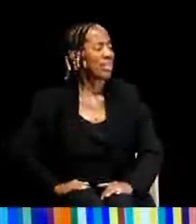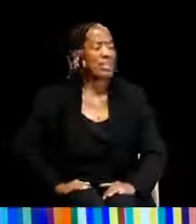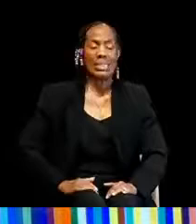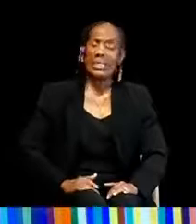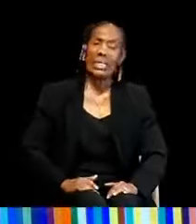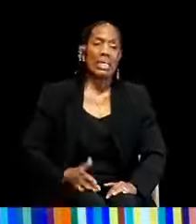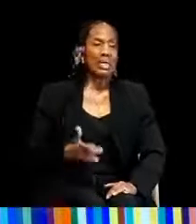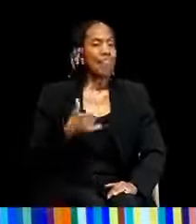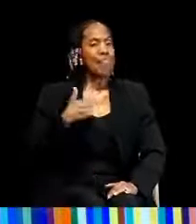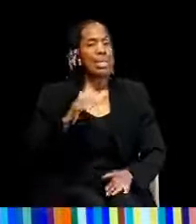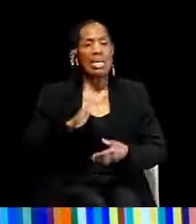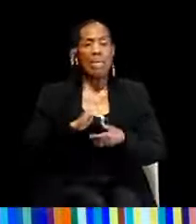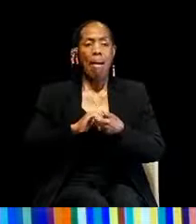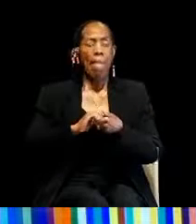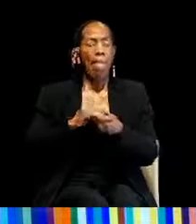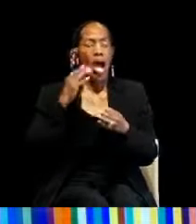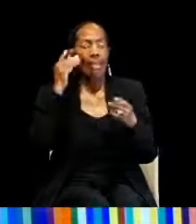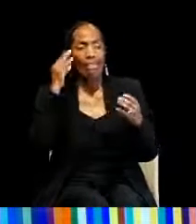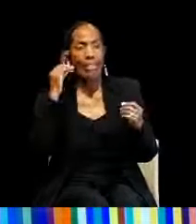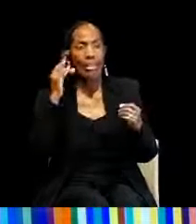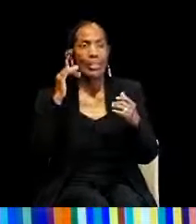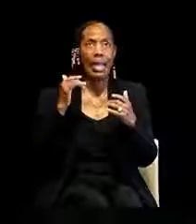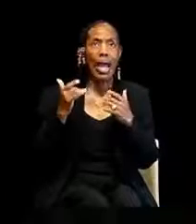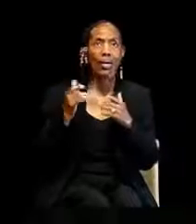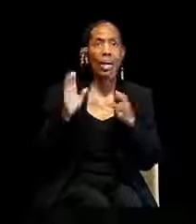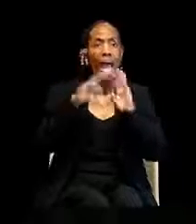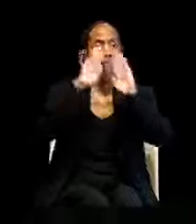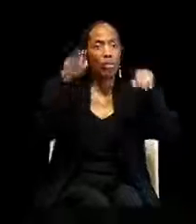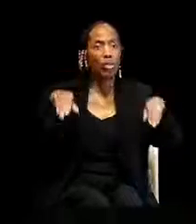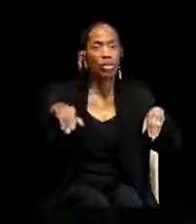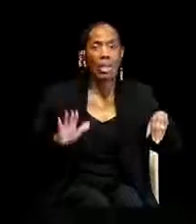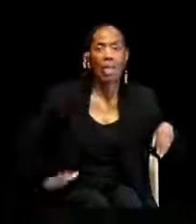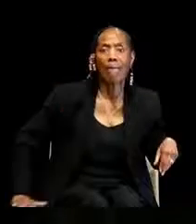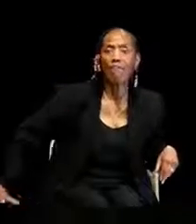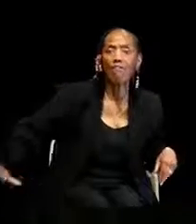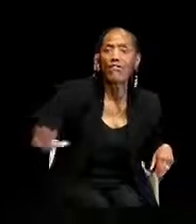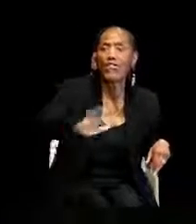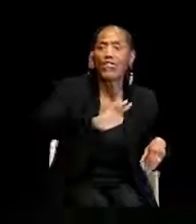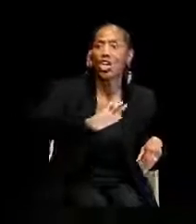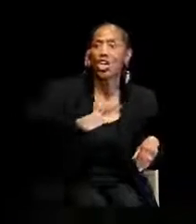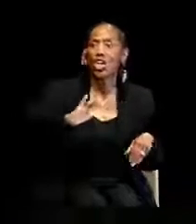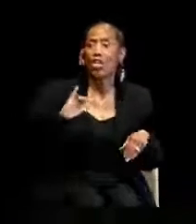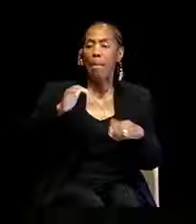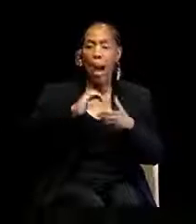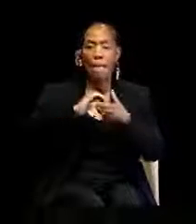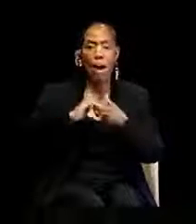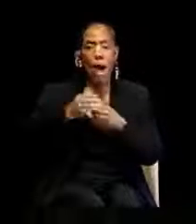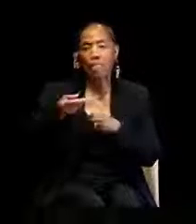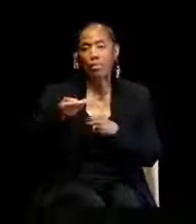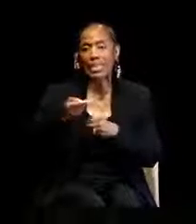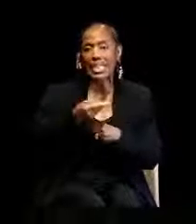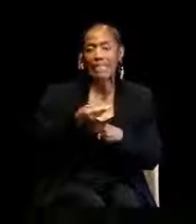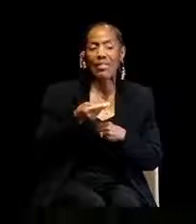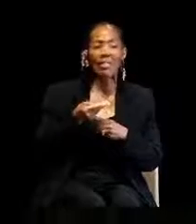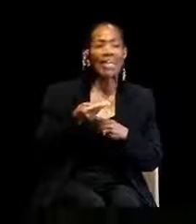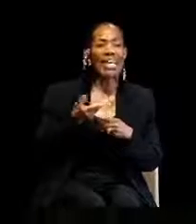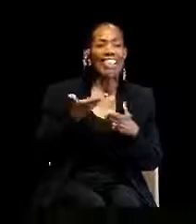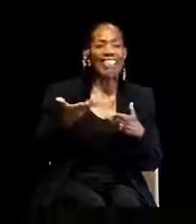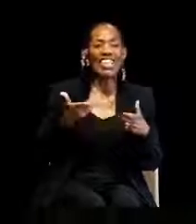somehow, me and my partner, I feel like now we have an entire museum. He has been supplying me. He's been my Liberia